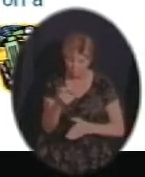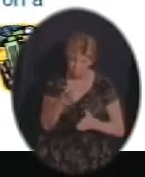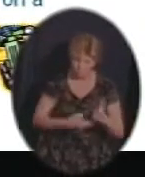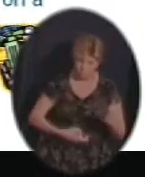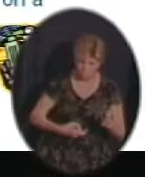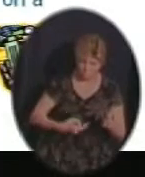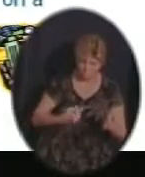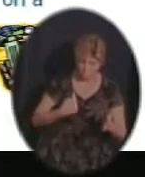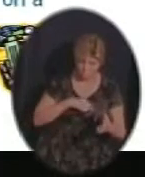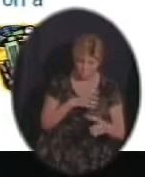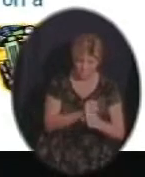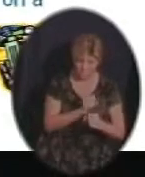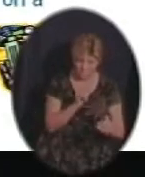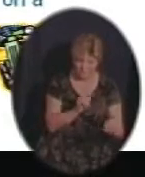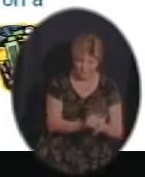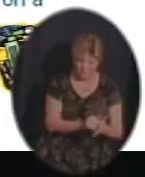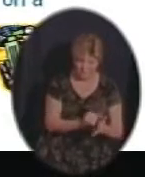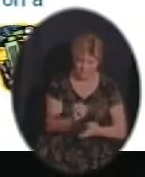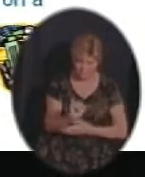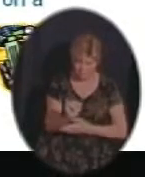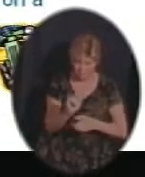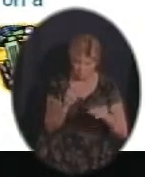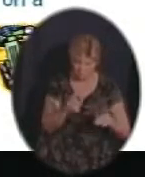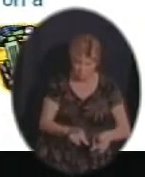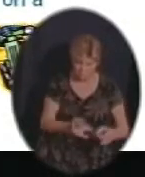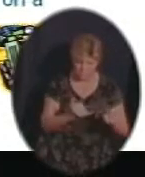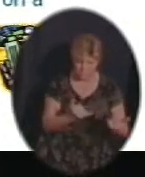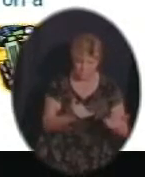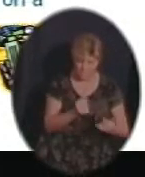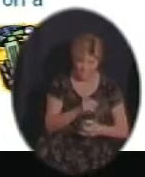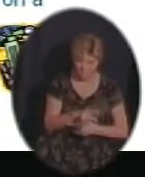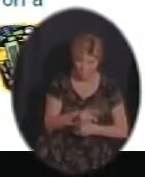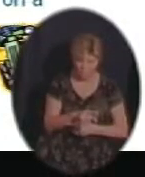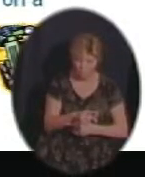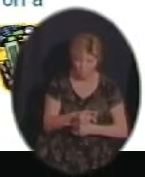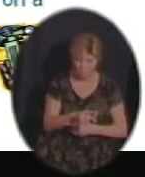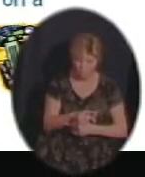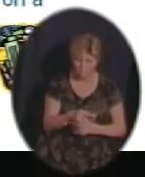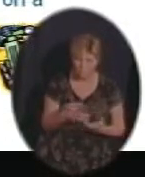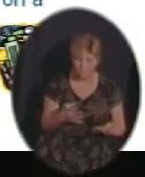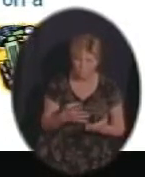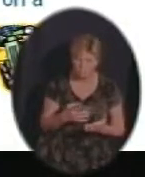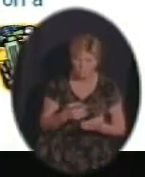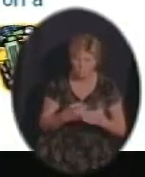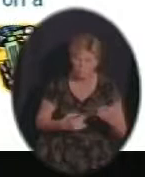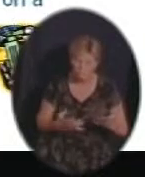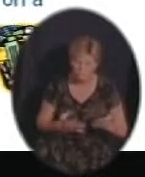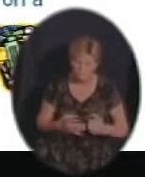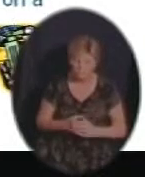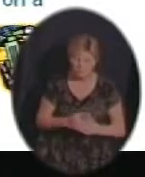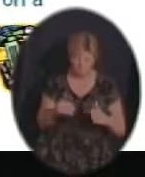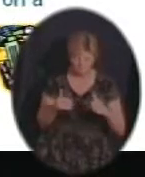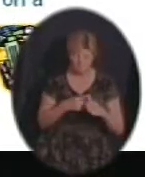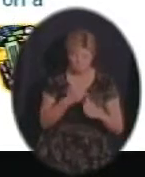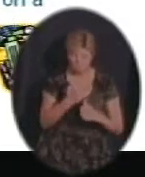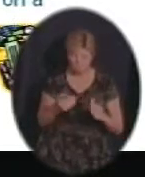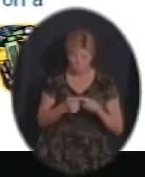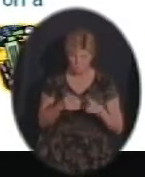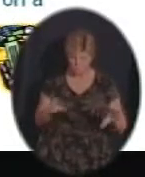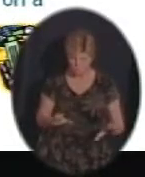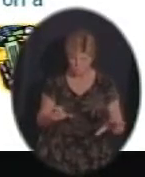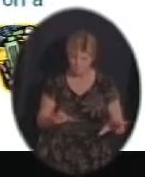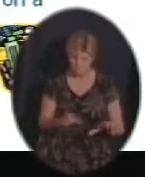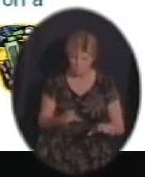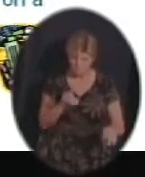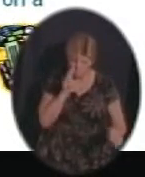products now or do we get a broker now? Well, I think we get a broker first. And at that point, if you want to look at alternatives, you have that business partner, as I was talking about,